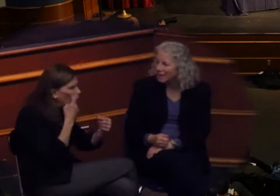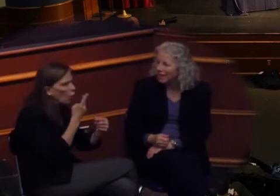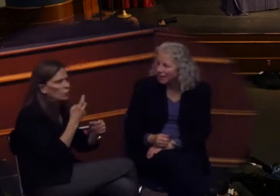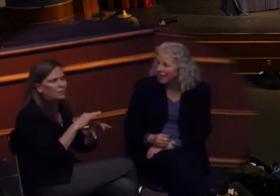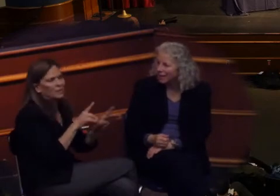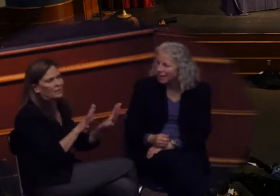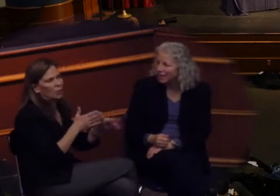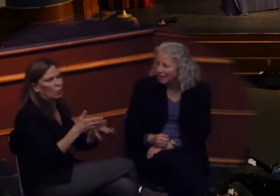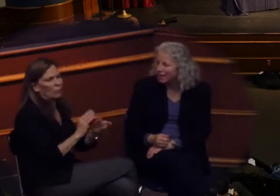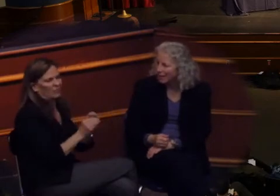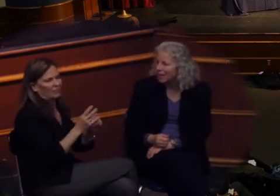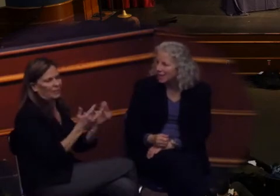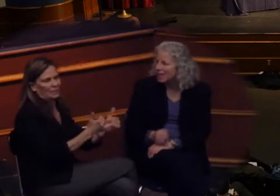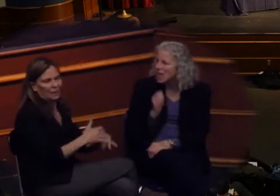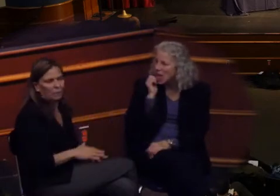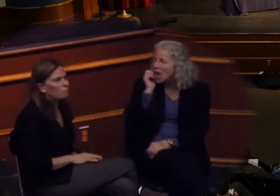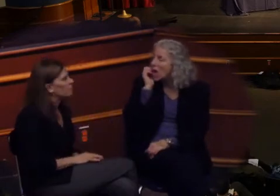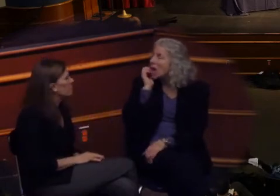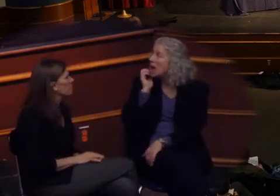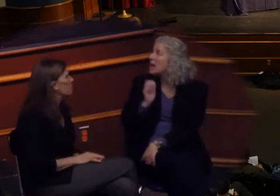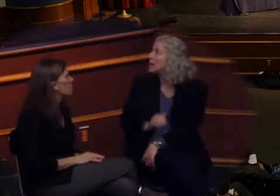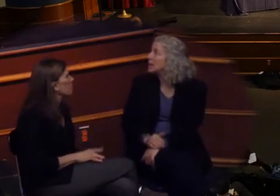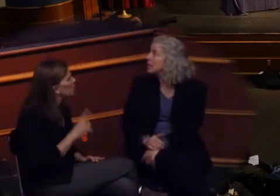This question is for all of you.